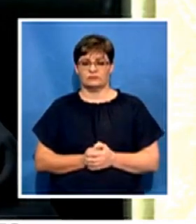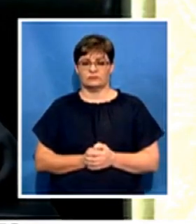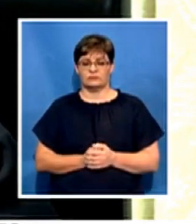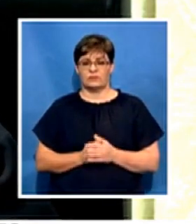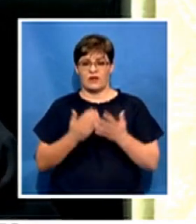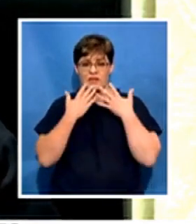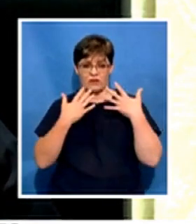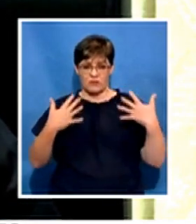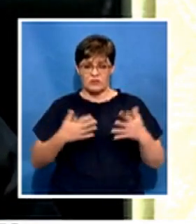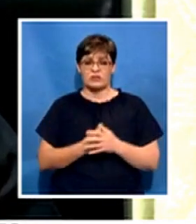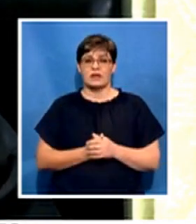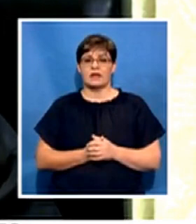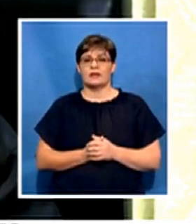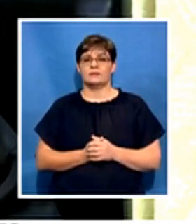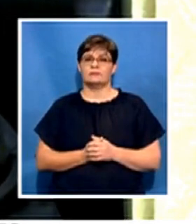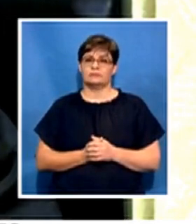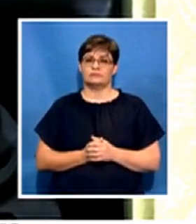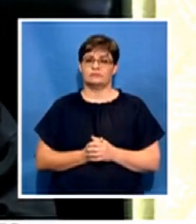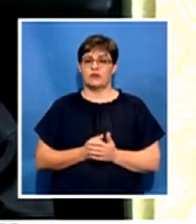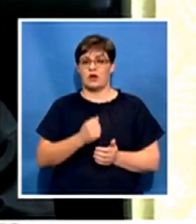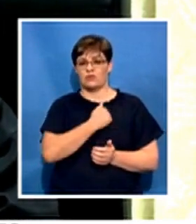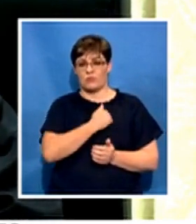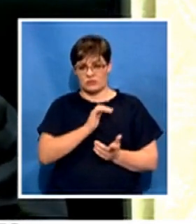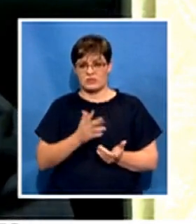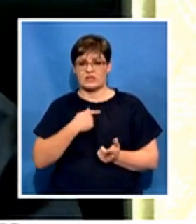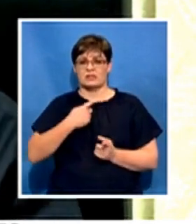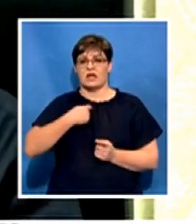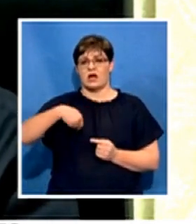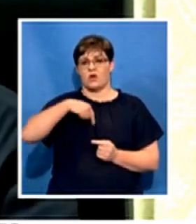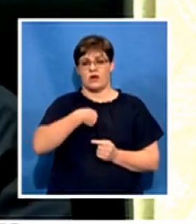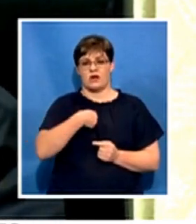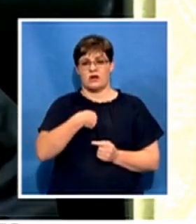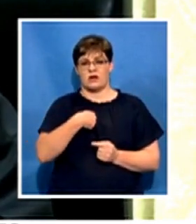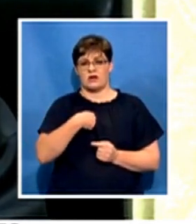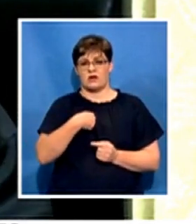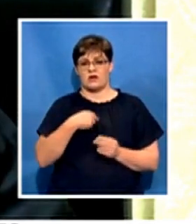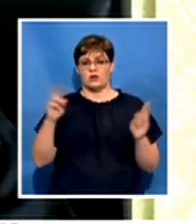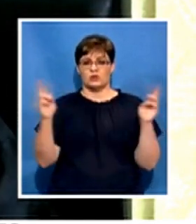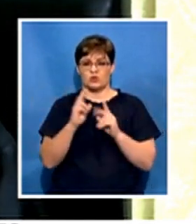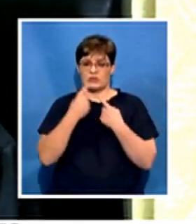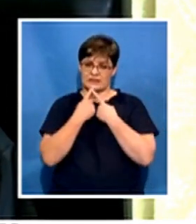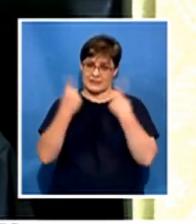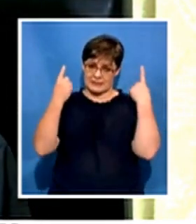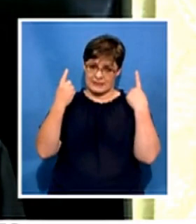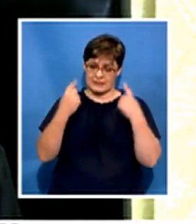Comrades, that was our very short statement. So